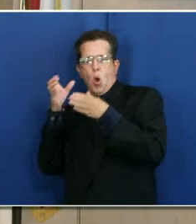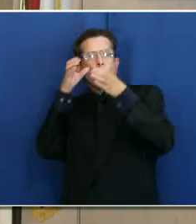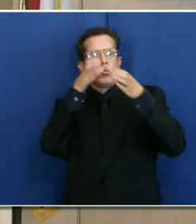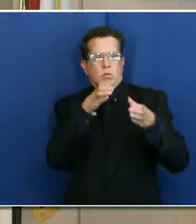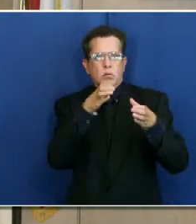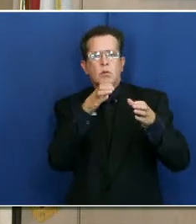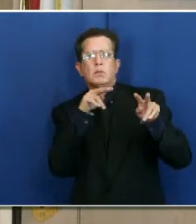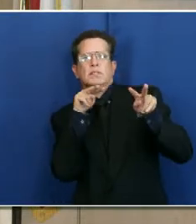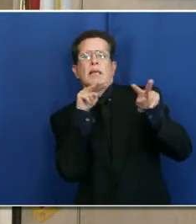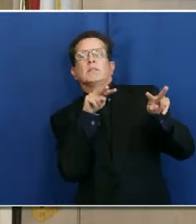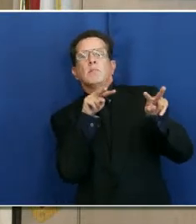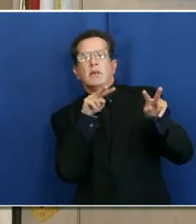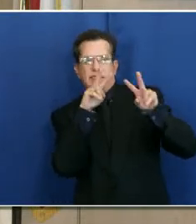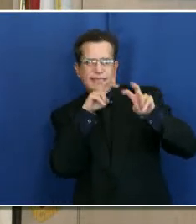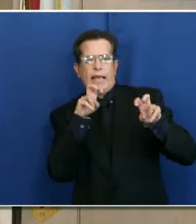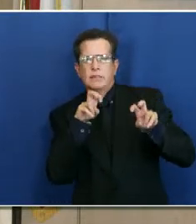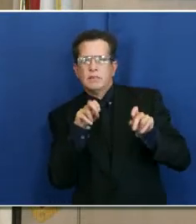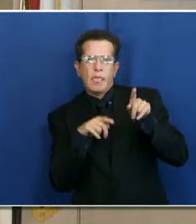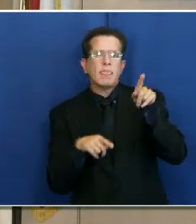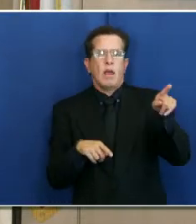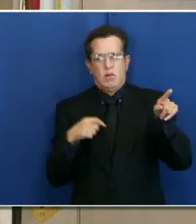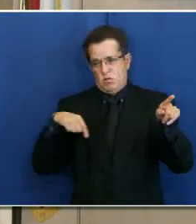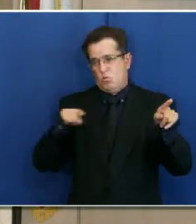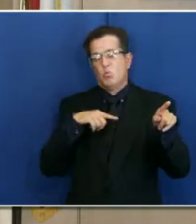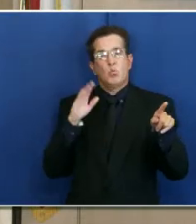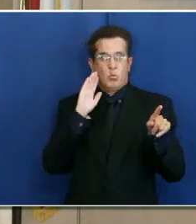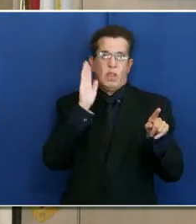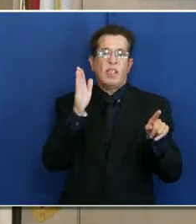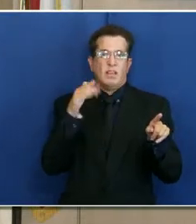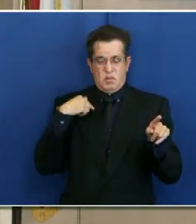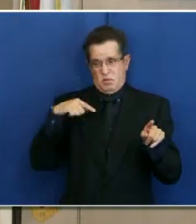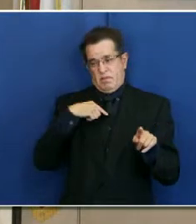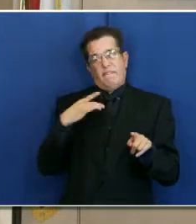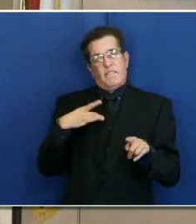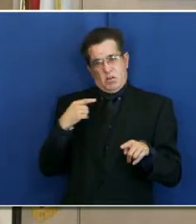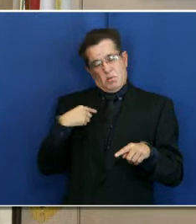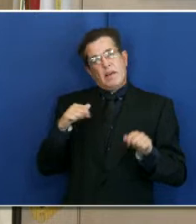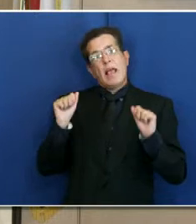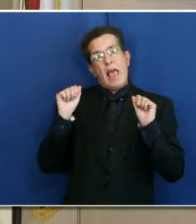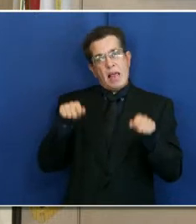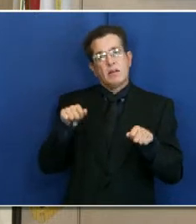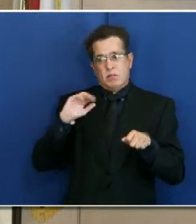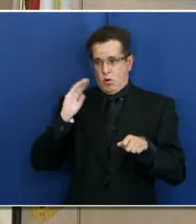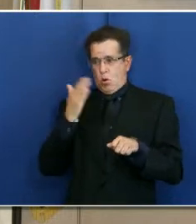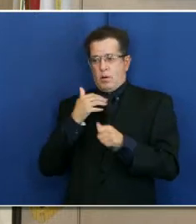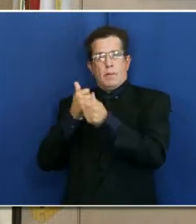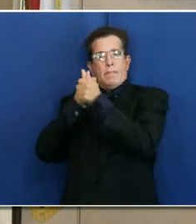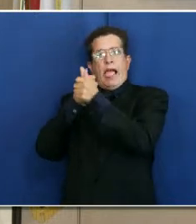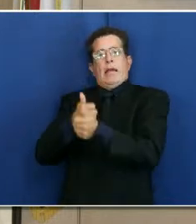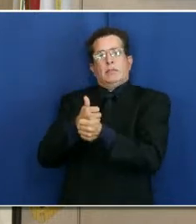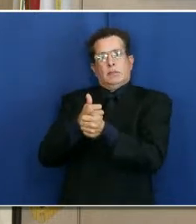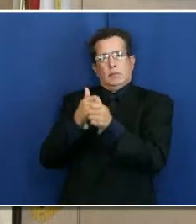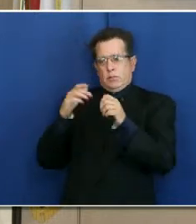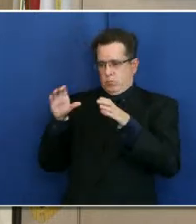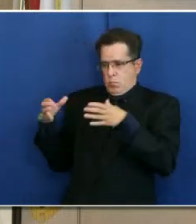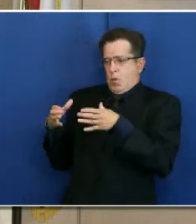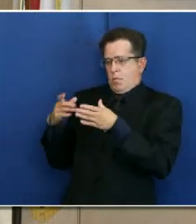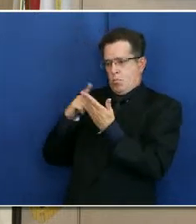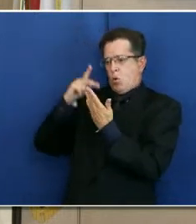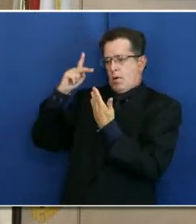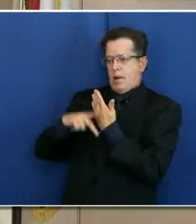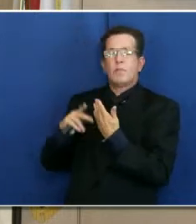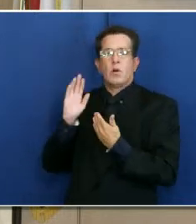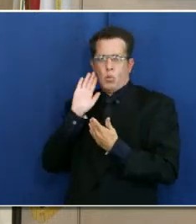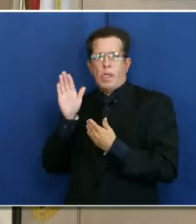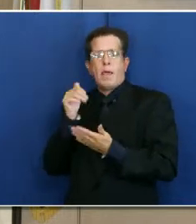conducts an assessment. So we are confident that our compliance program is working, but everyone has